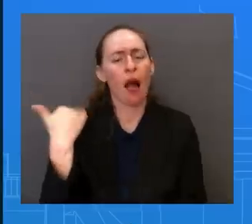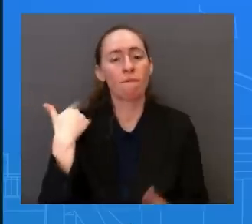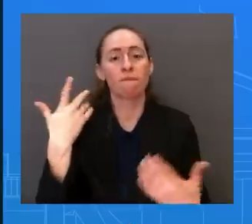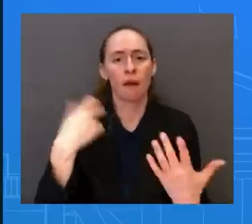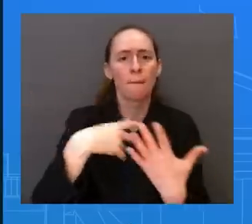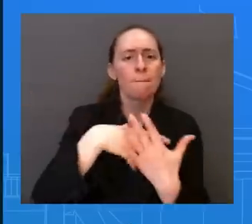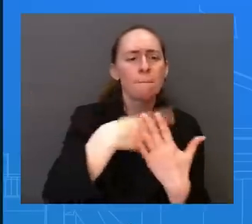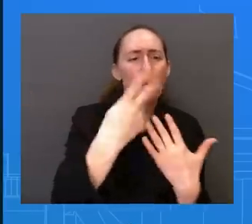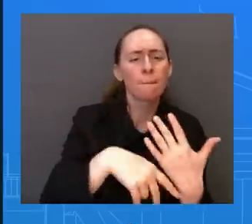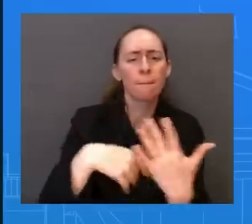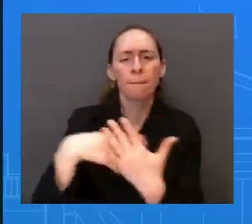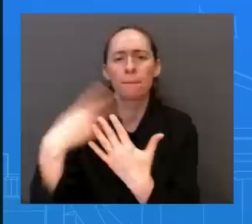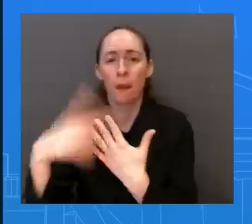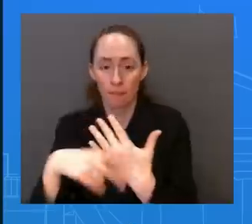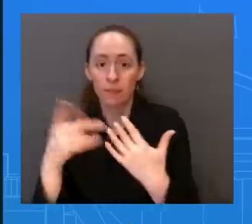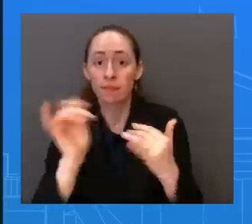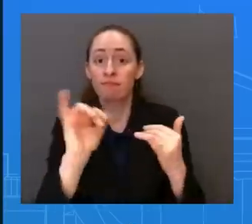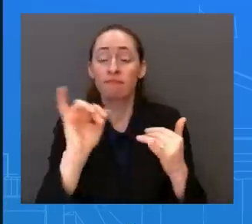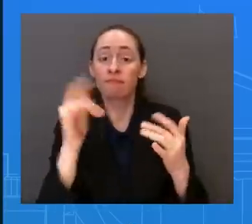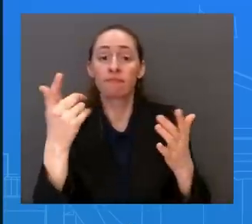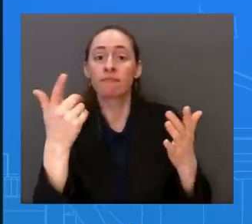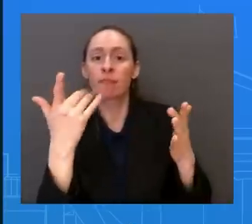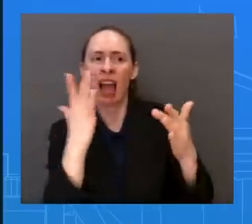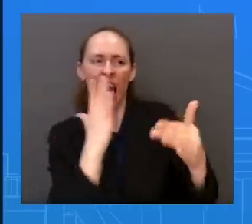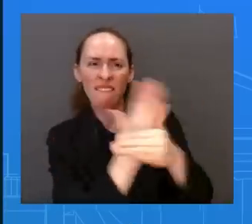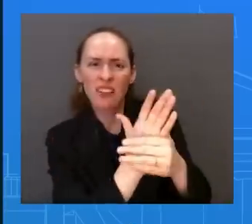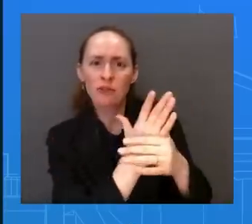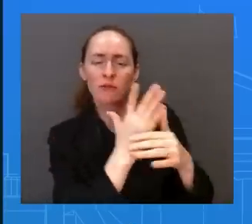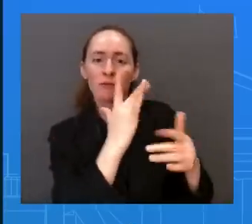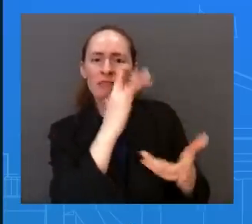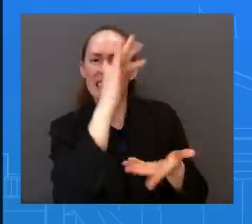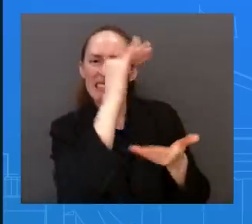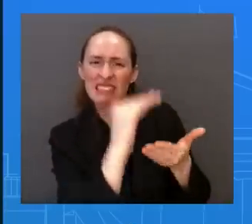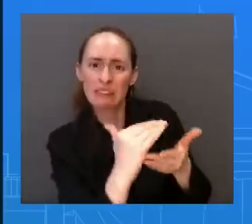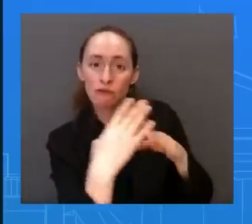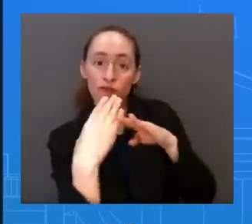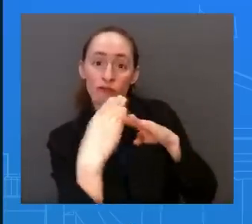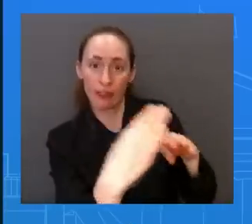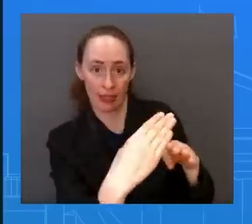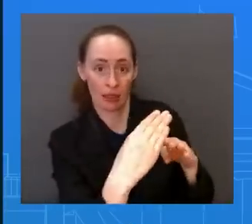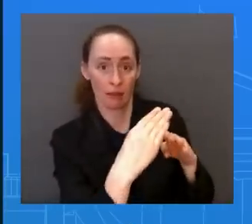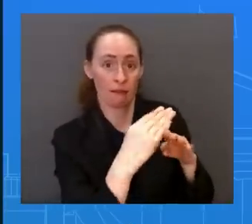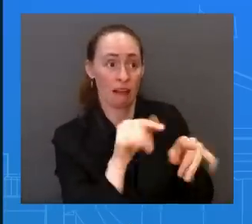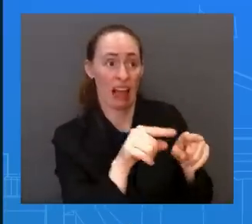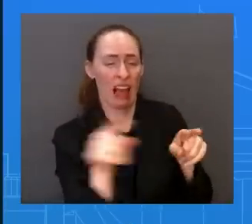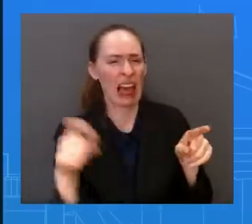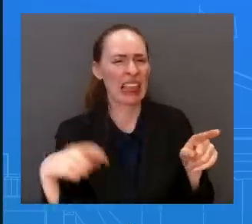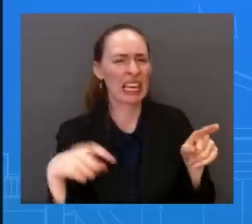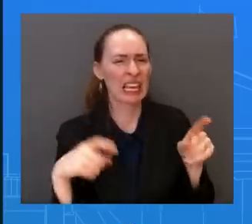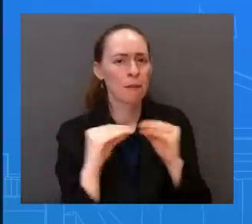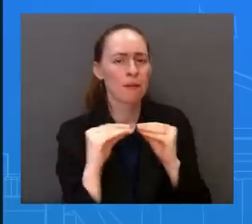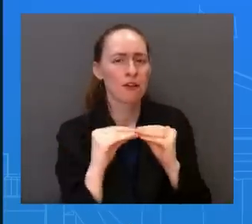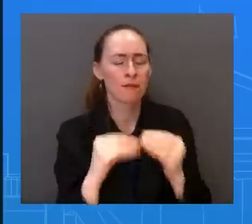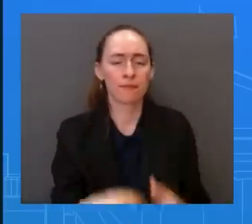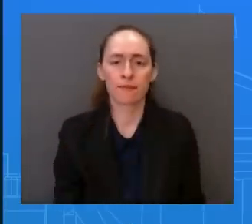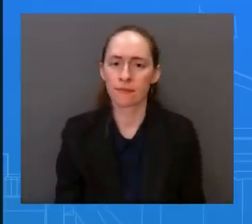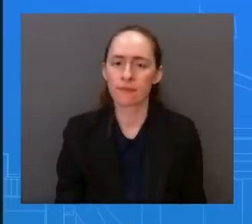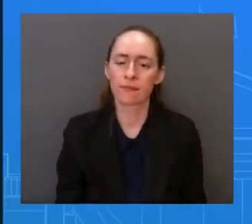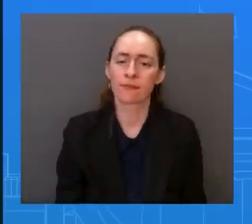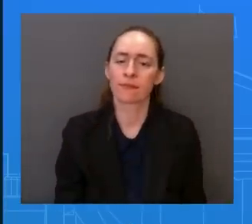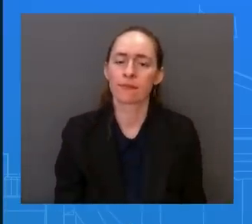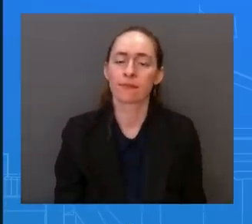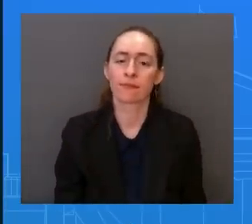is both absolutely the thing we need to do as a country, but also has a broader economic dividend as